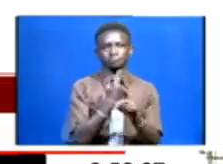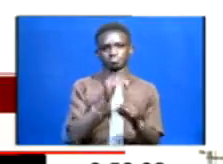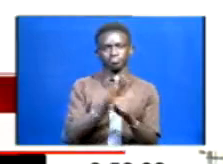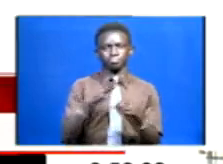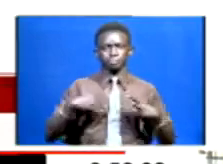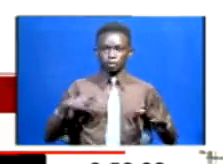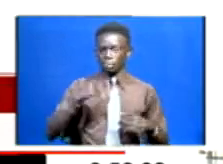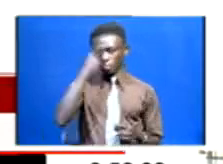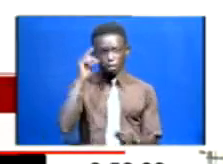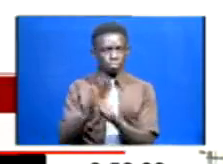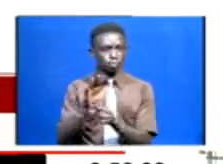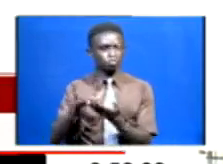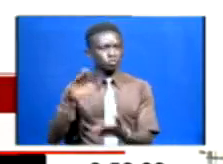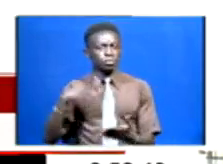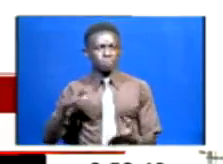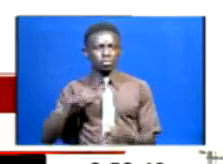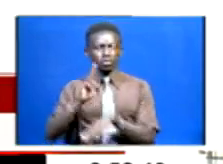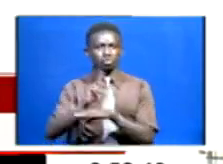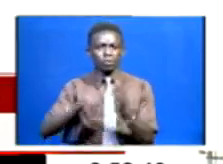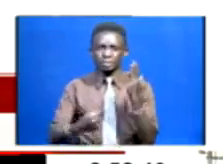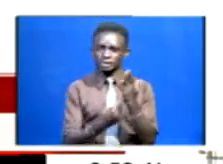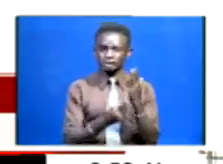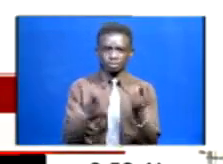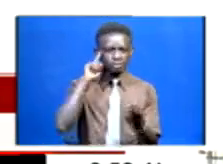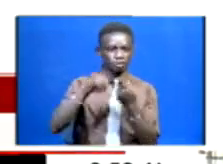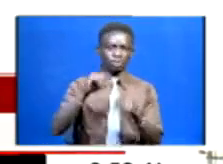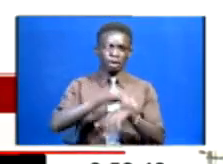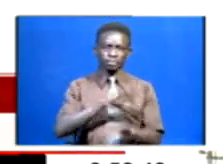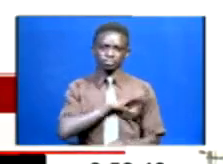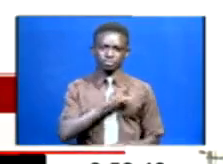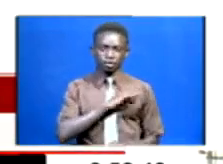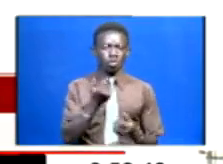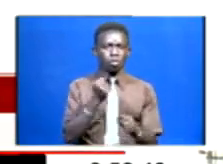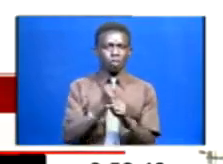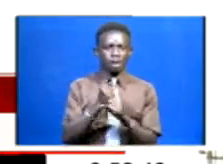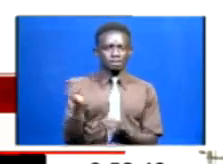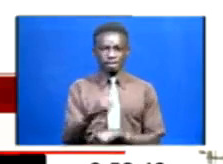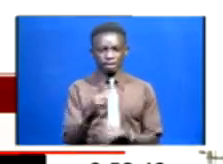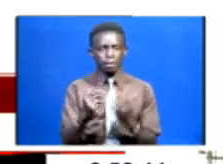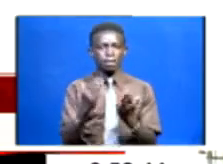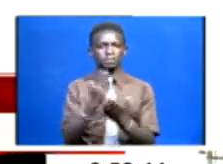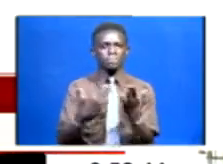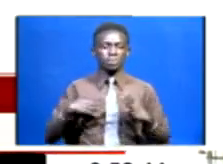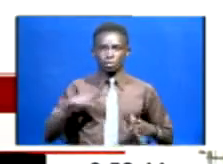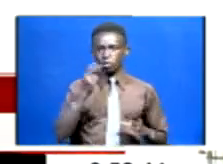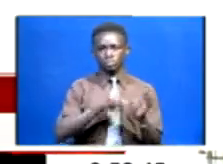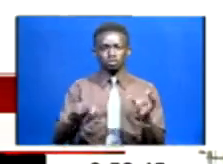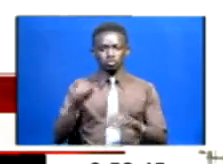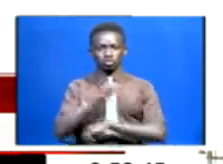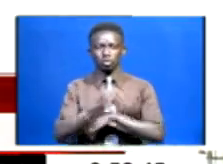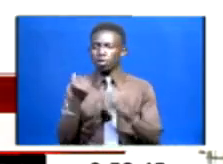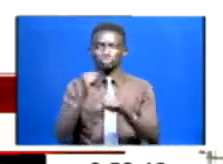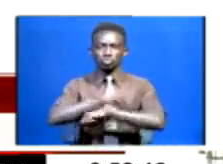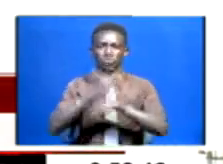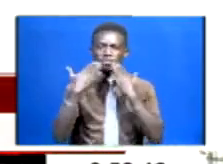because most people currently are using digital to maybe earn income, we have people just who just left school a few days ago and they get into digital.